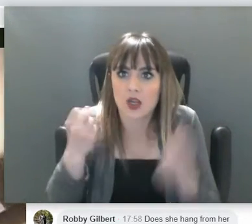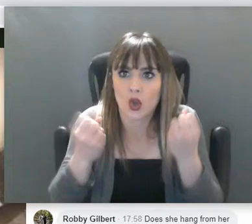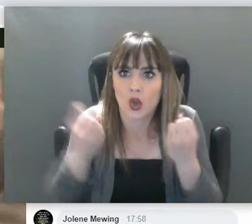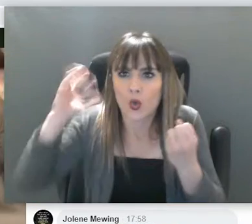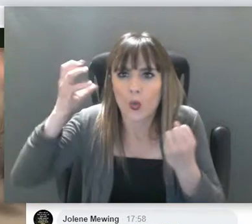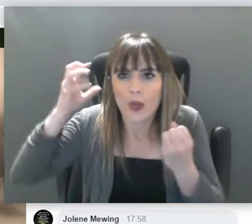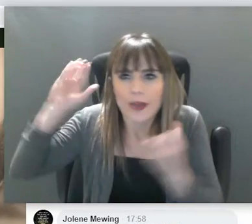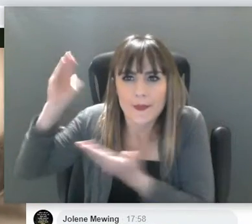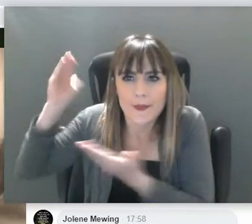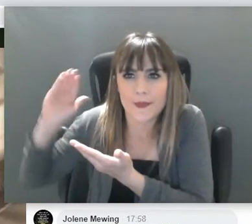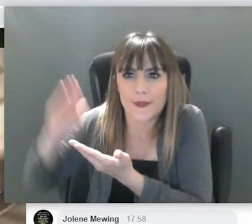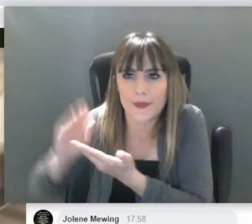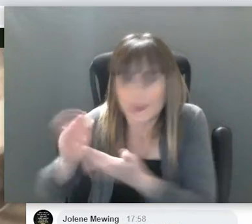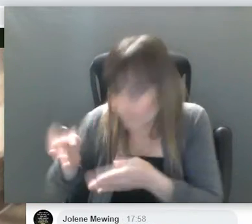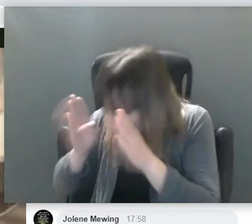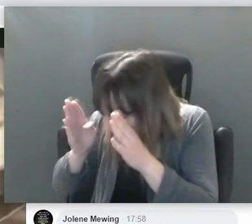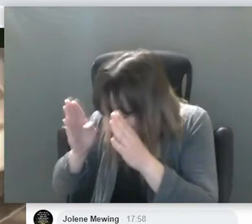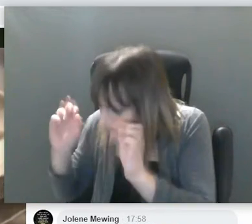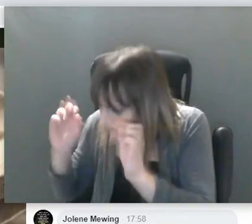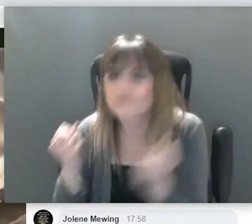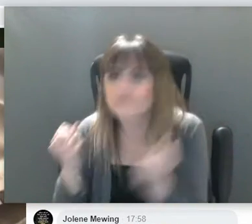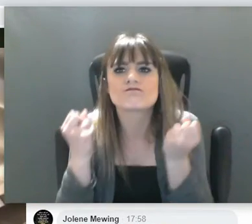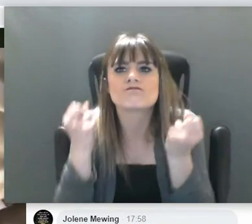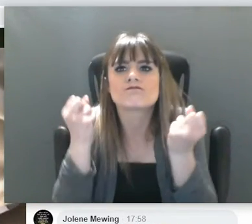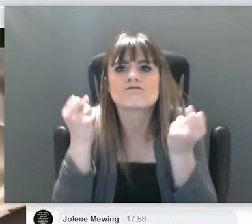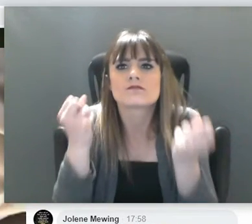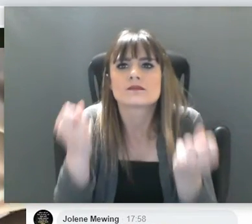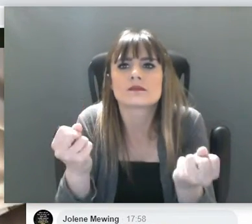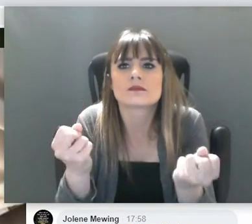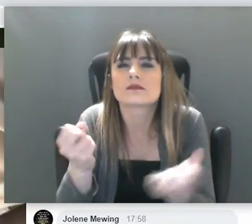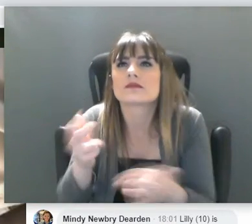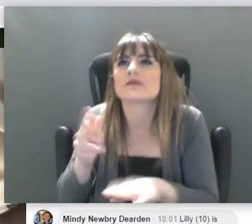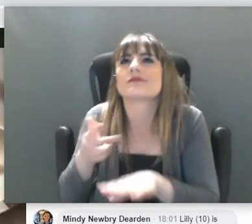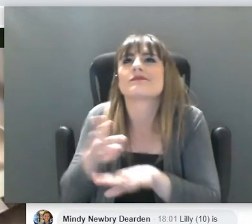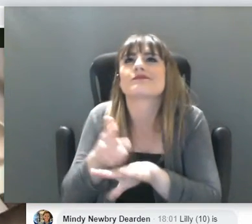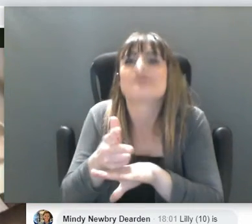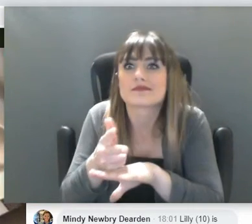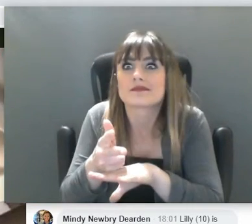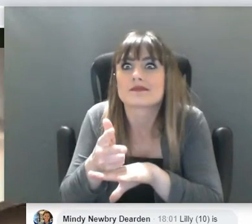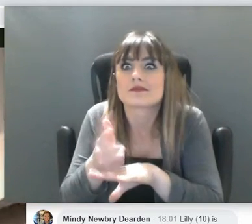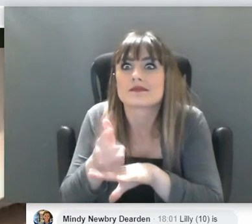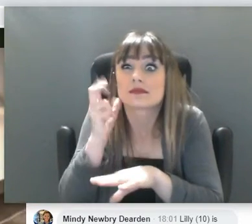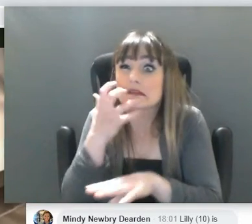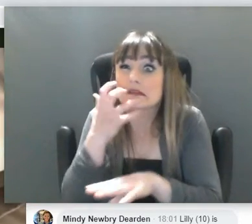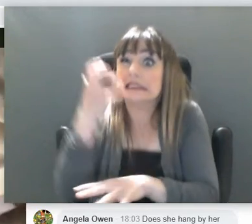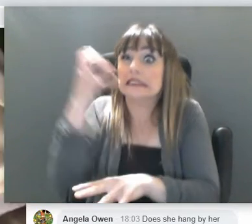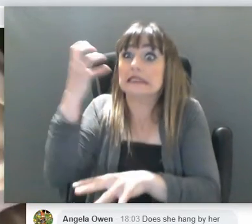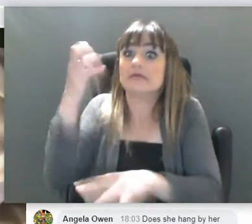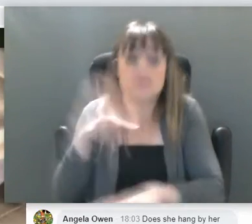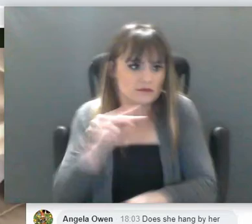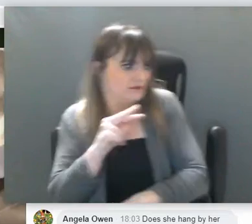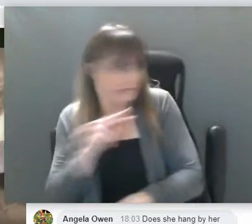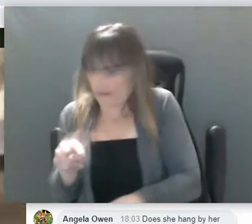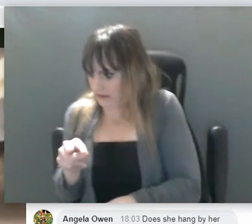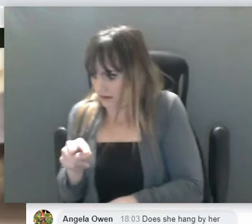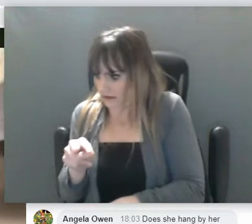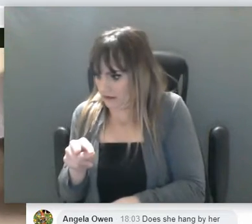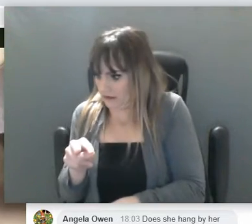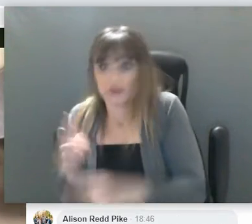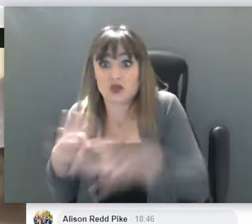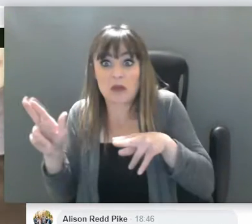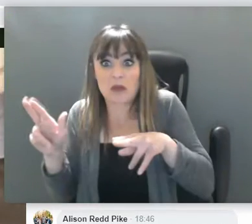them. And we stopped at a light, and all of a sudden, I just heard a little wheep. And that was it, huh? Yep,